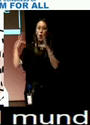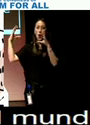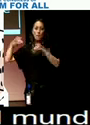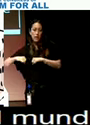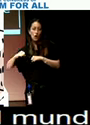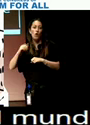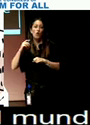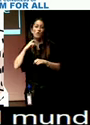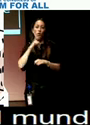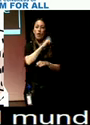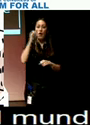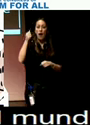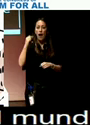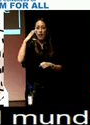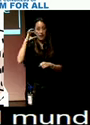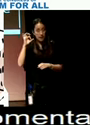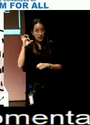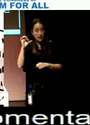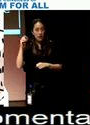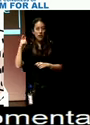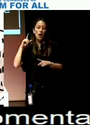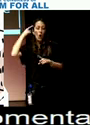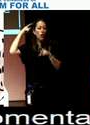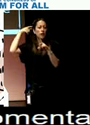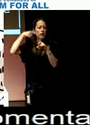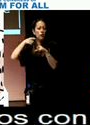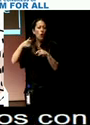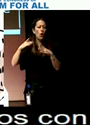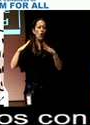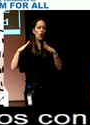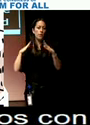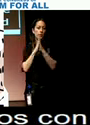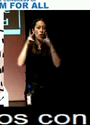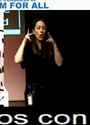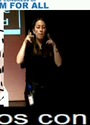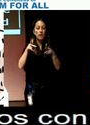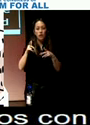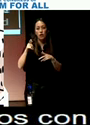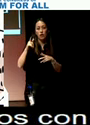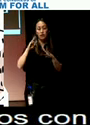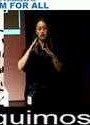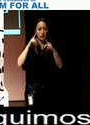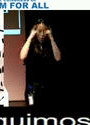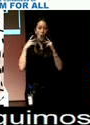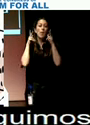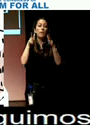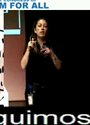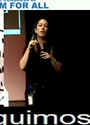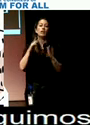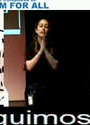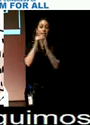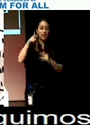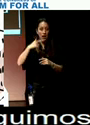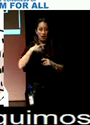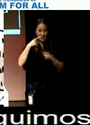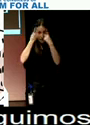we have managed to make the Santa Convent accessible. Many